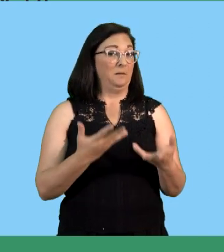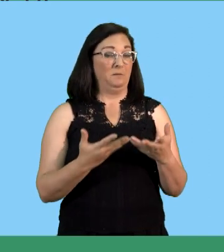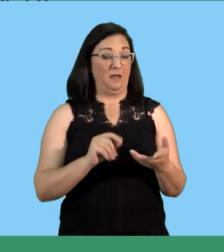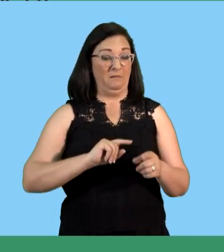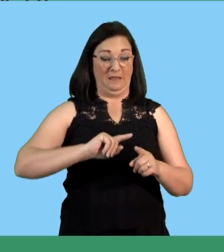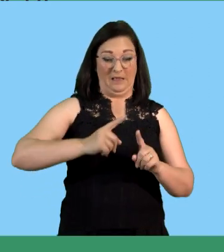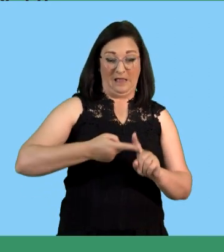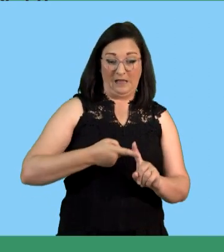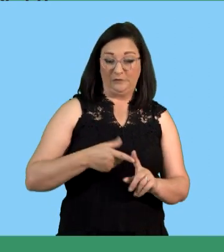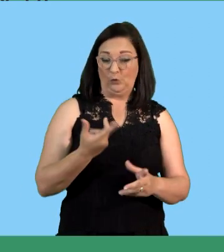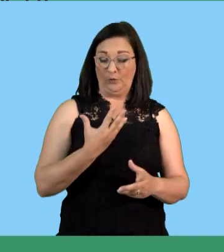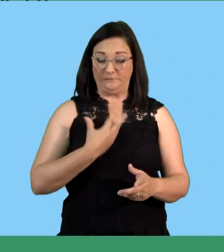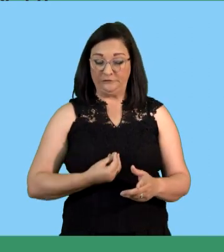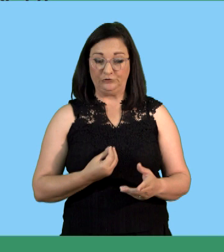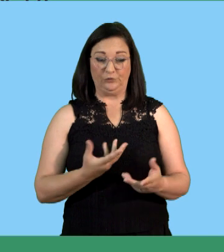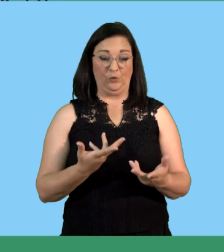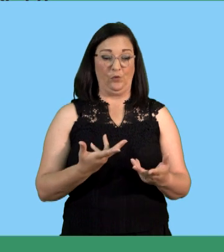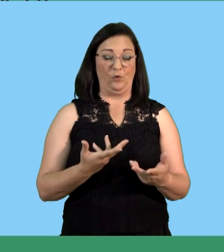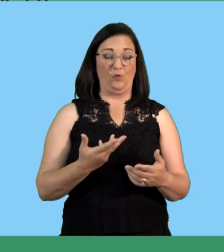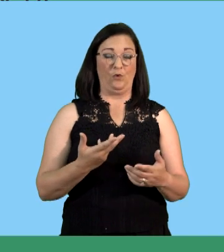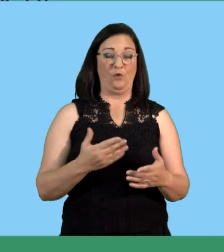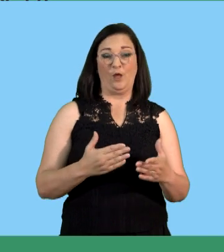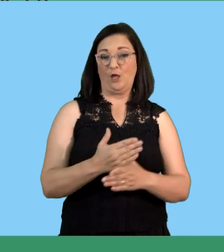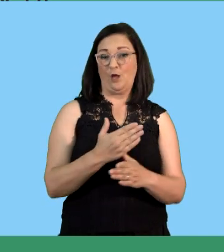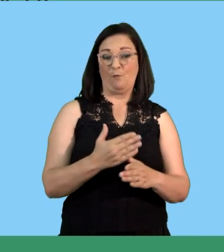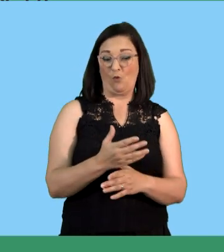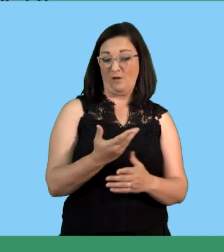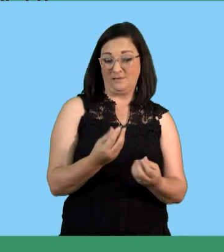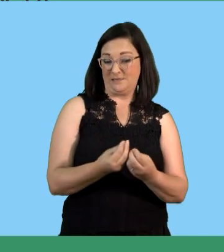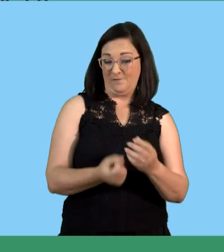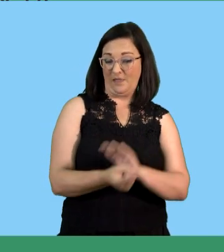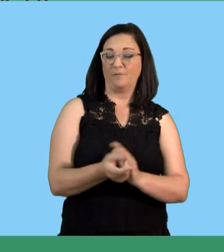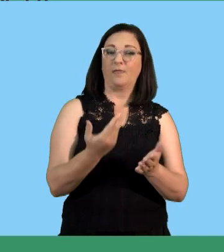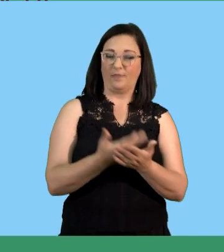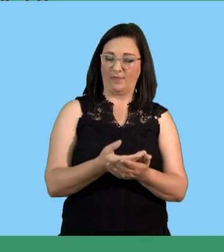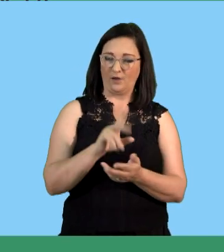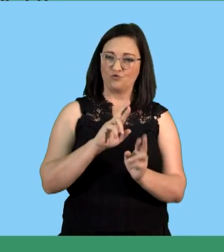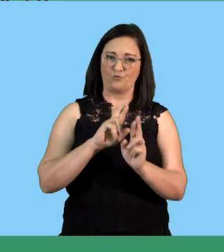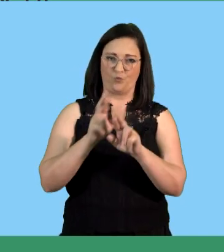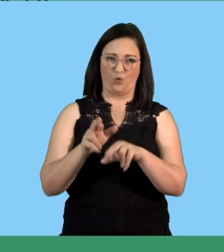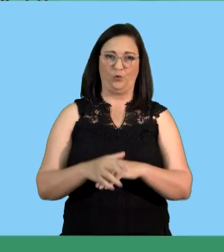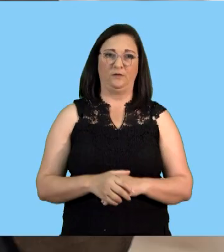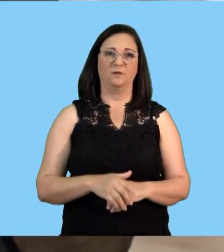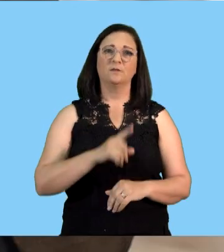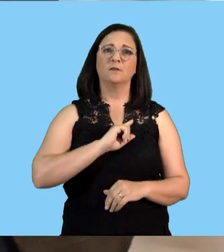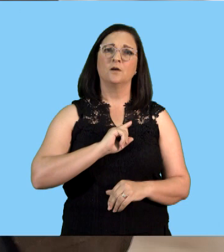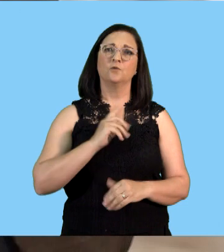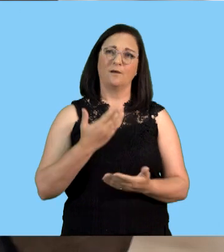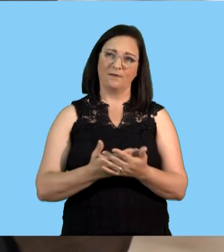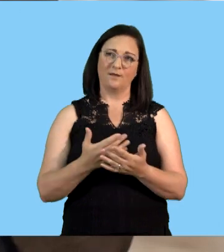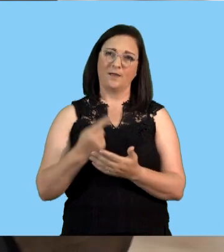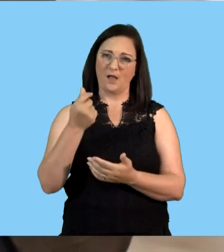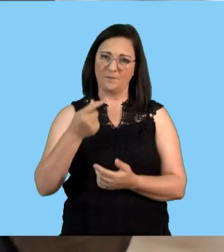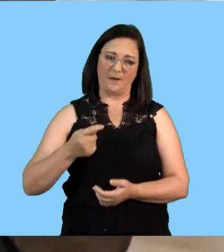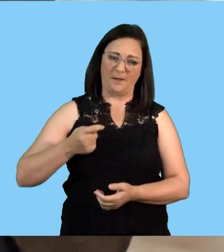all accidents causing injury of employees. Remember, if you get injured in the workplace, then you need to be